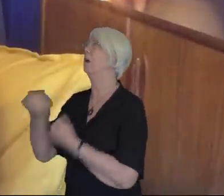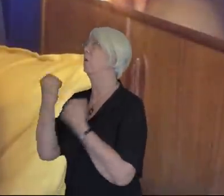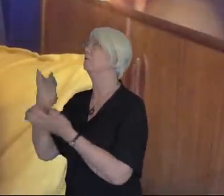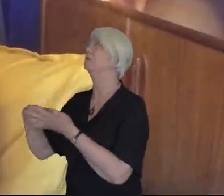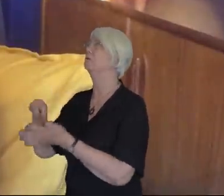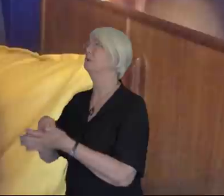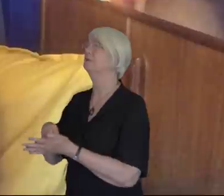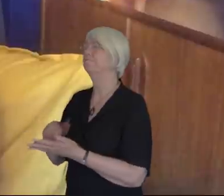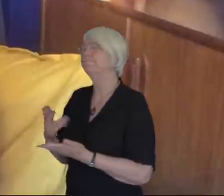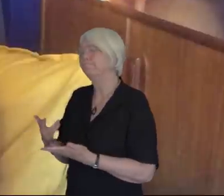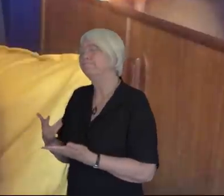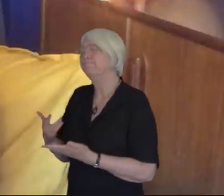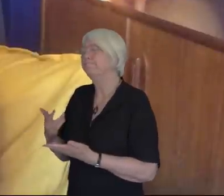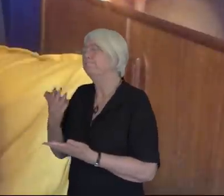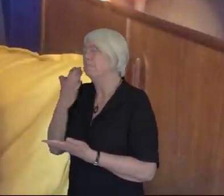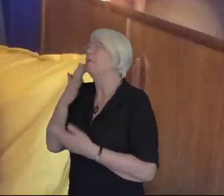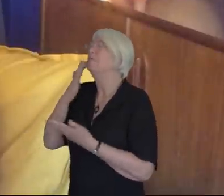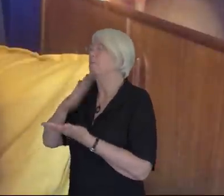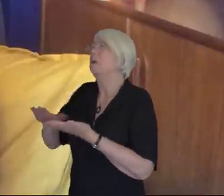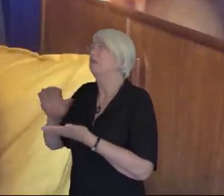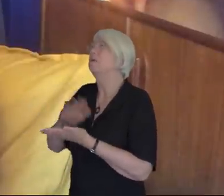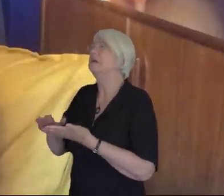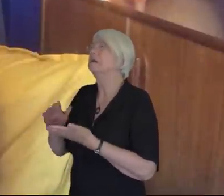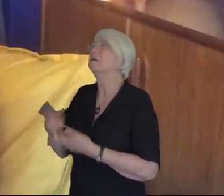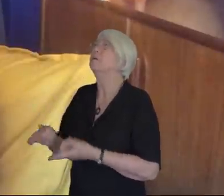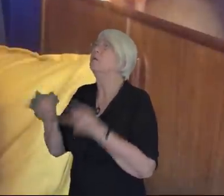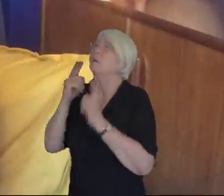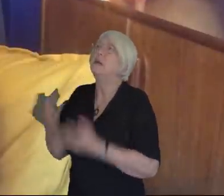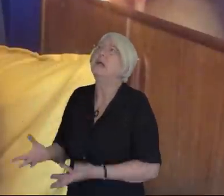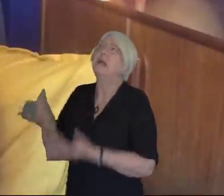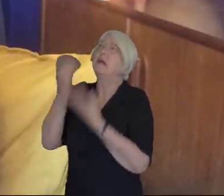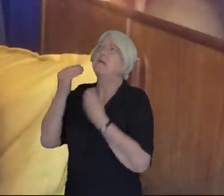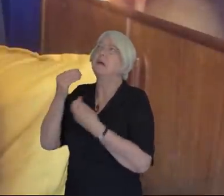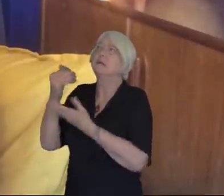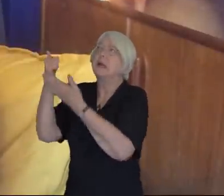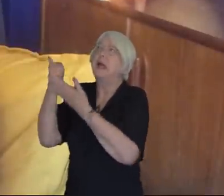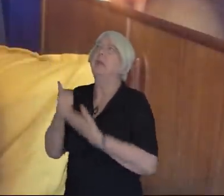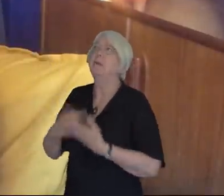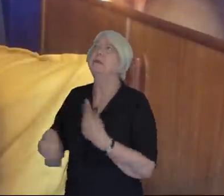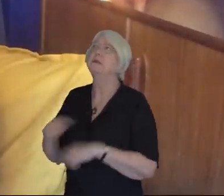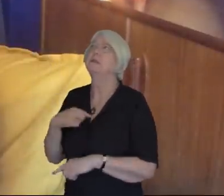us. Lord, hear us and help us.